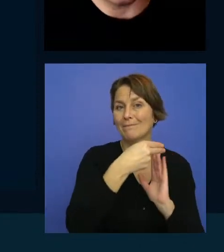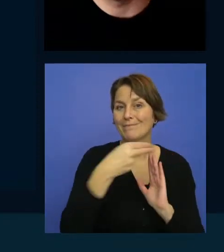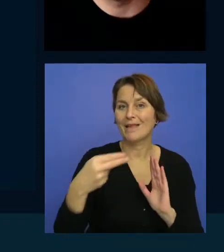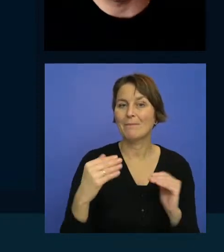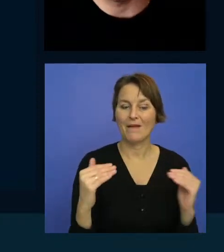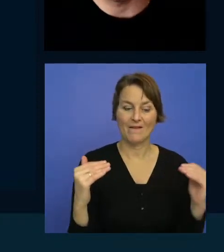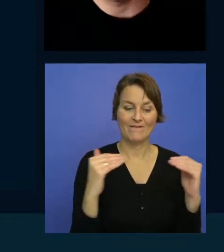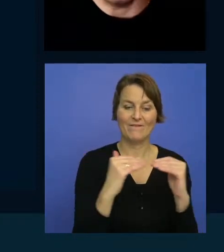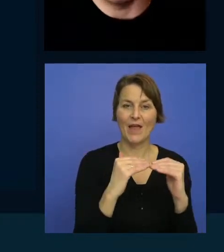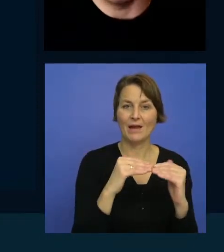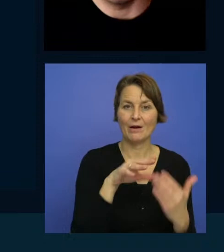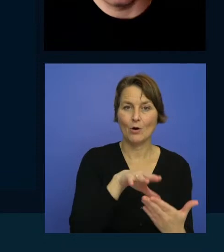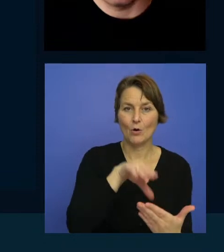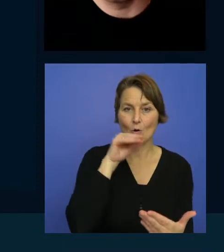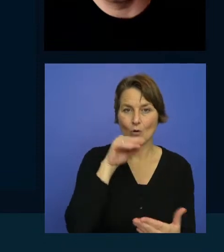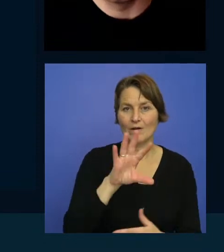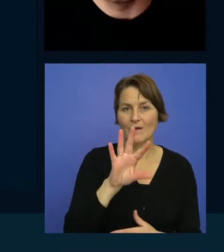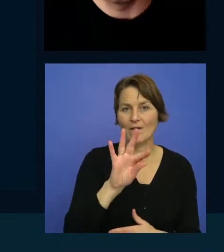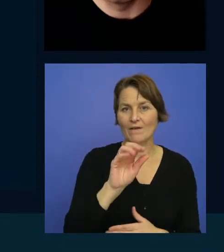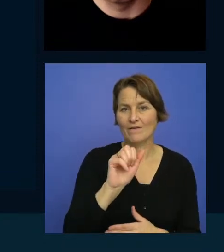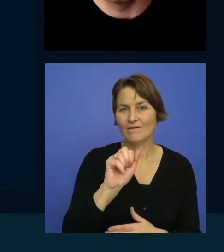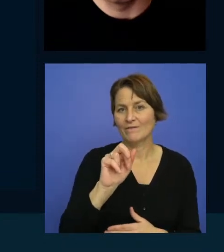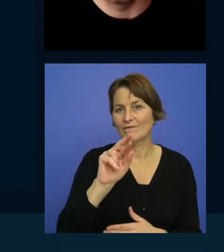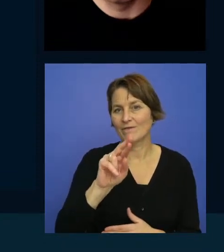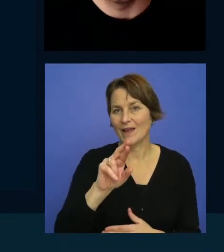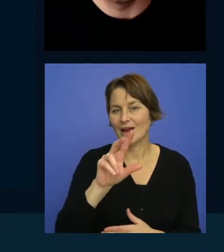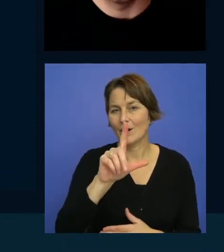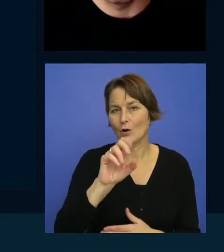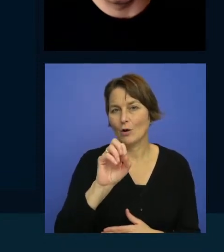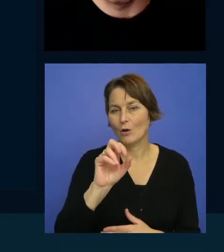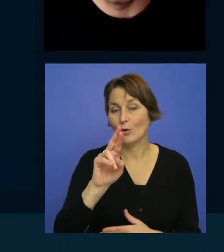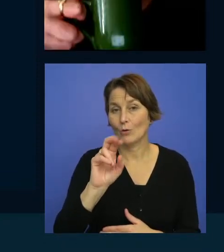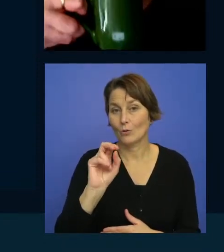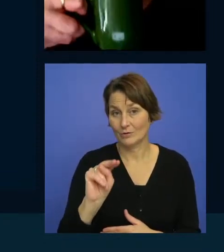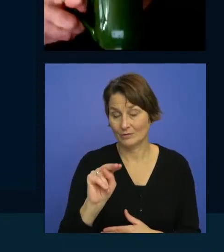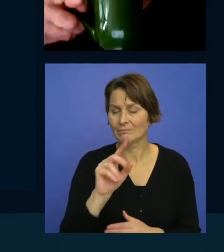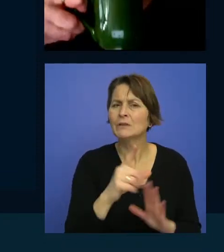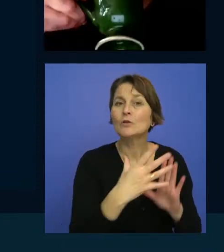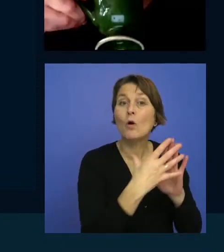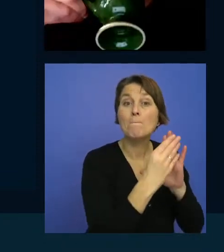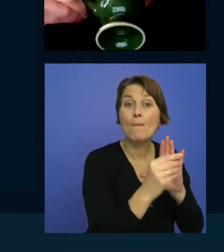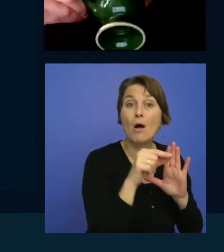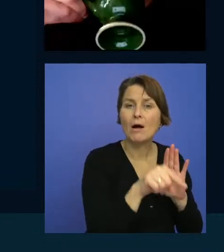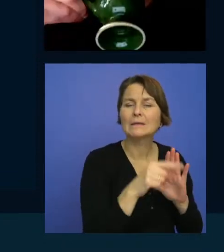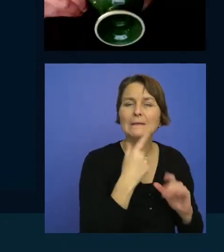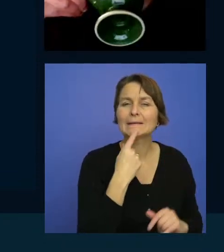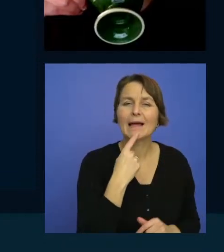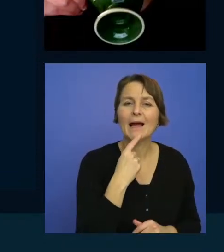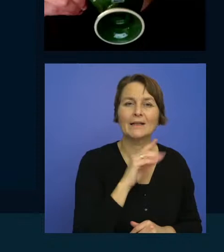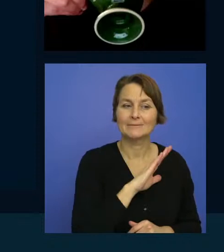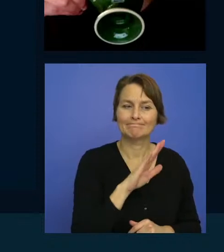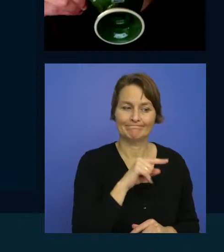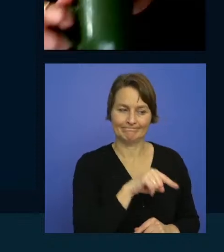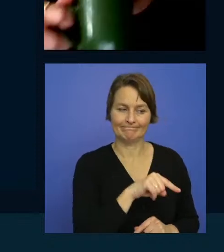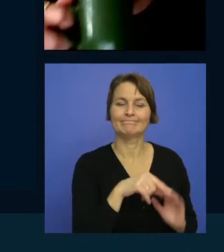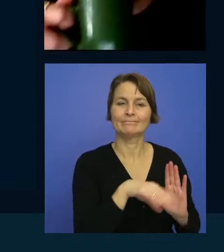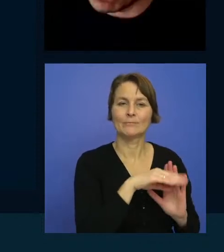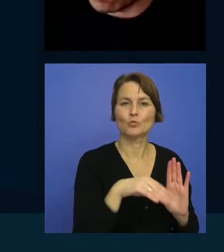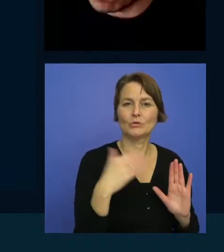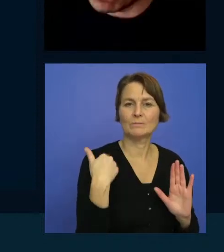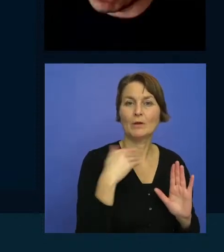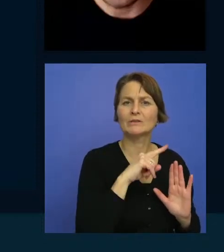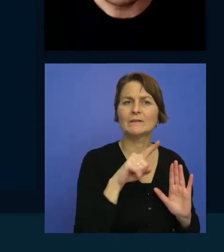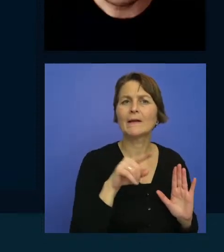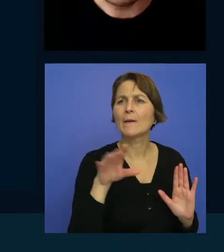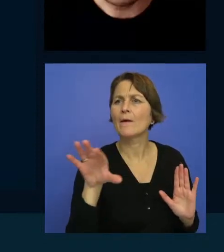different groups of people and make sure that it's not using sensitive attributes to make decisions.